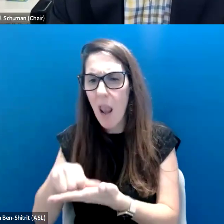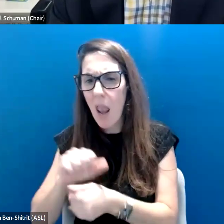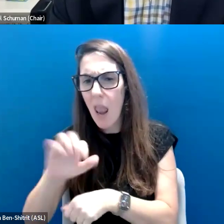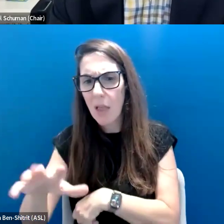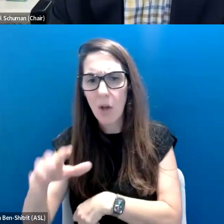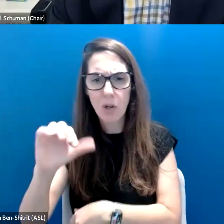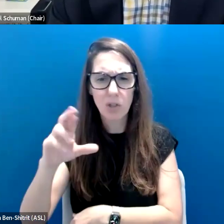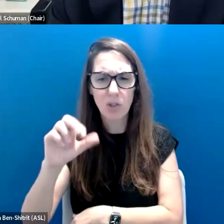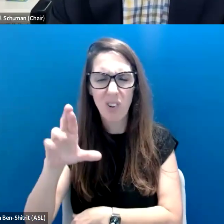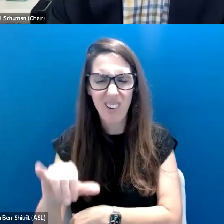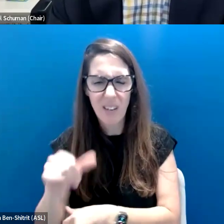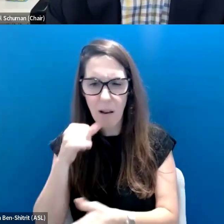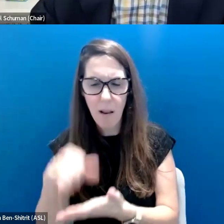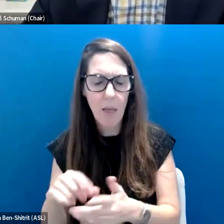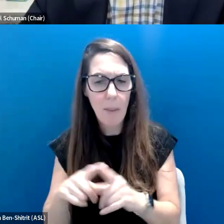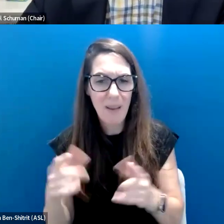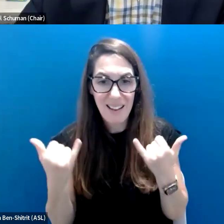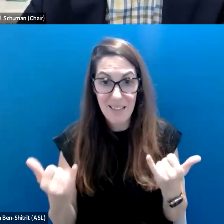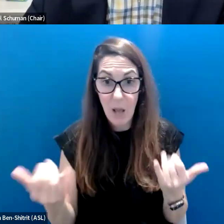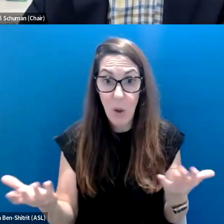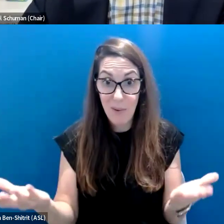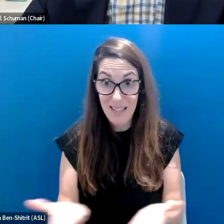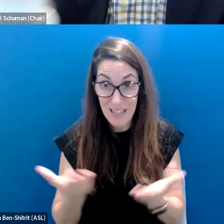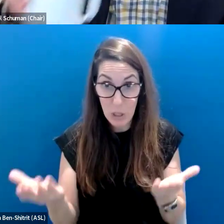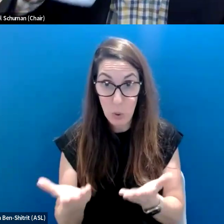Generally, you know, now that we're on the steering committee, I think